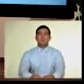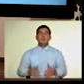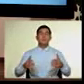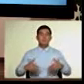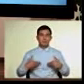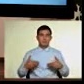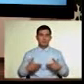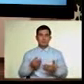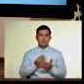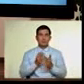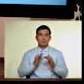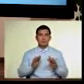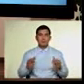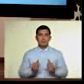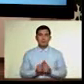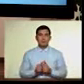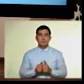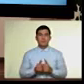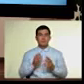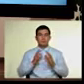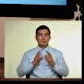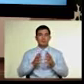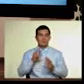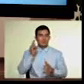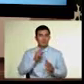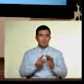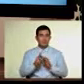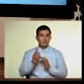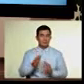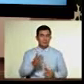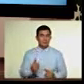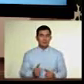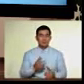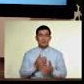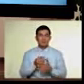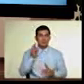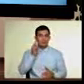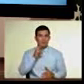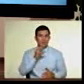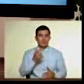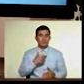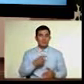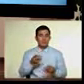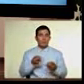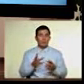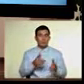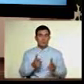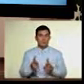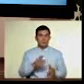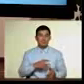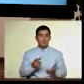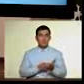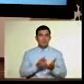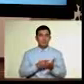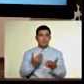Assalomu alaykum, aziz o'quvchilar. Geografiya darsimizni boshlaymiz. O'quv qurollaringiz tayyor bo'lsa, daftaringizga yangi